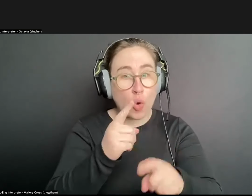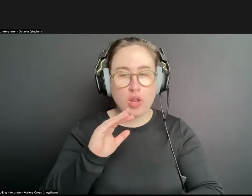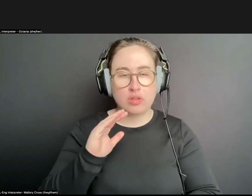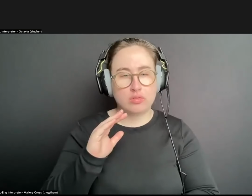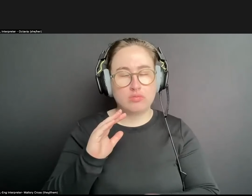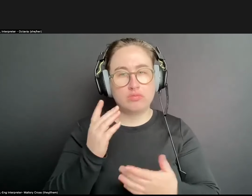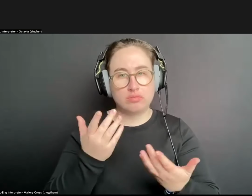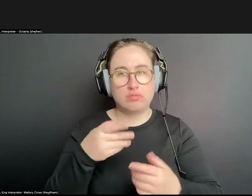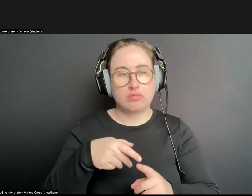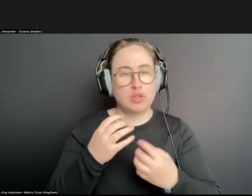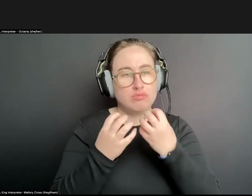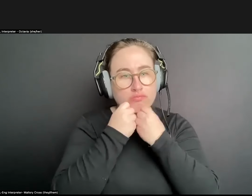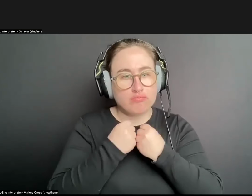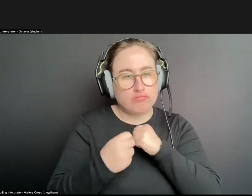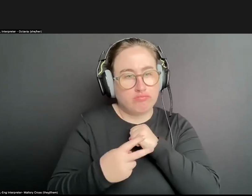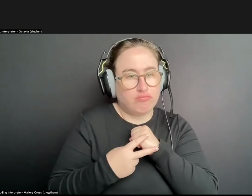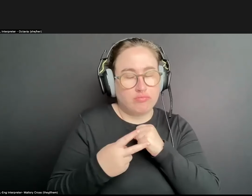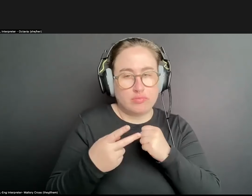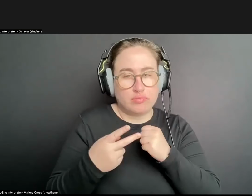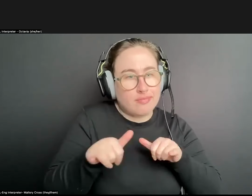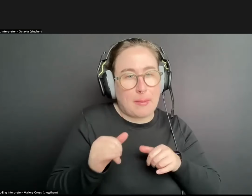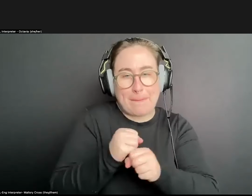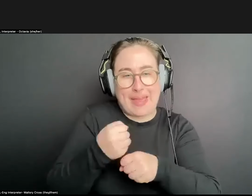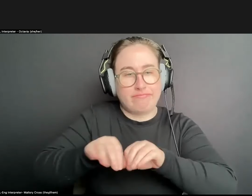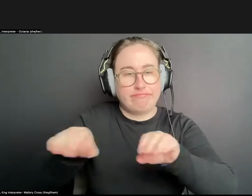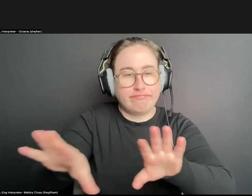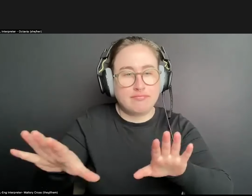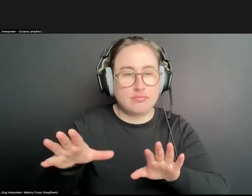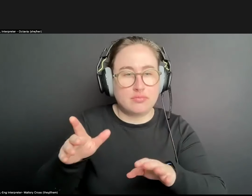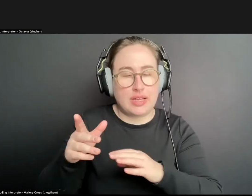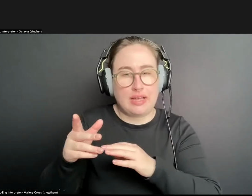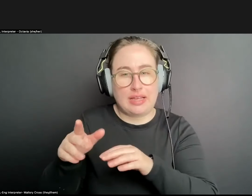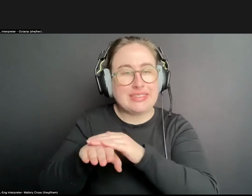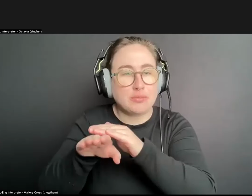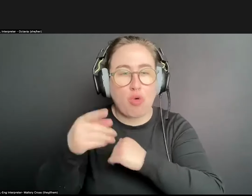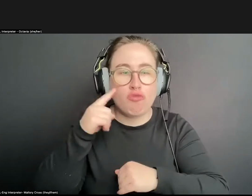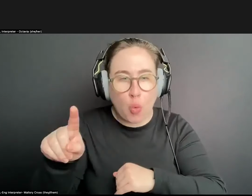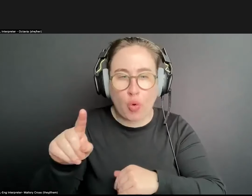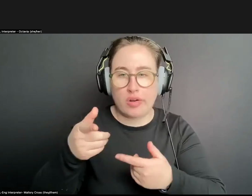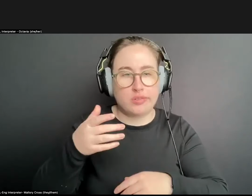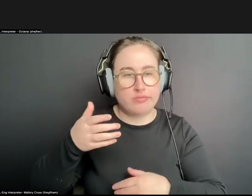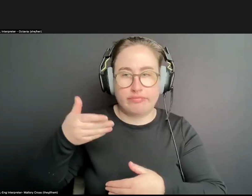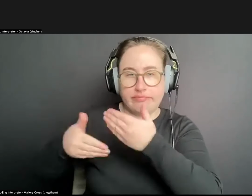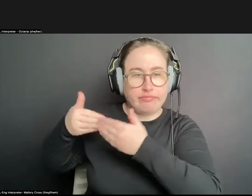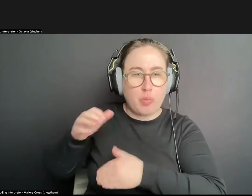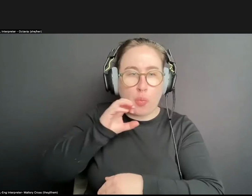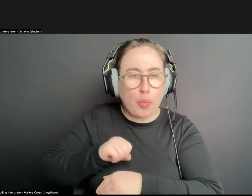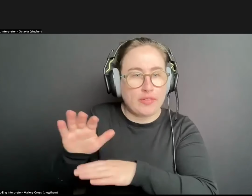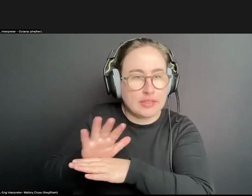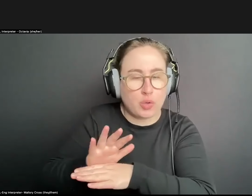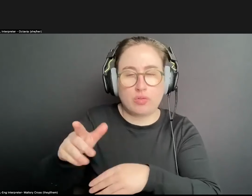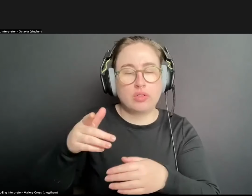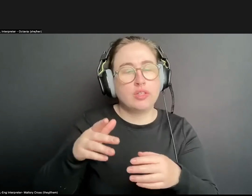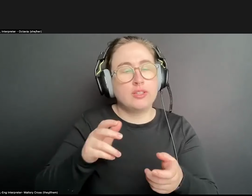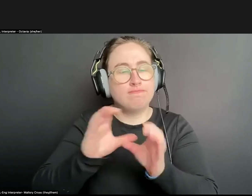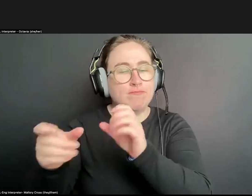to preserve and make accessible the world's cultural heritage on film, video, born digital, And one